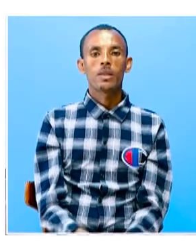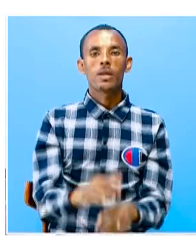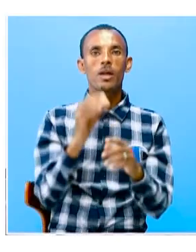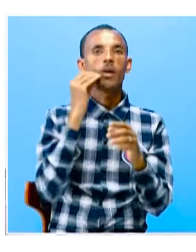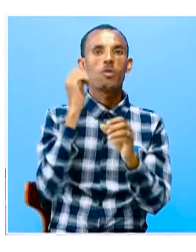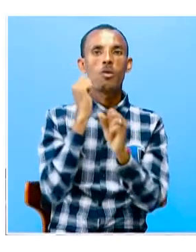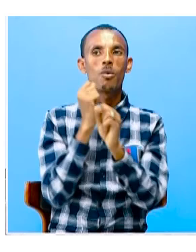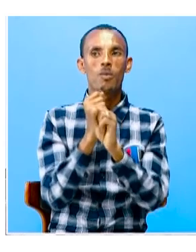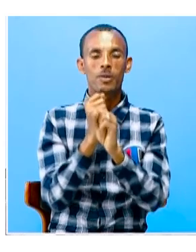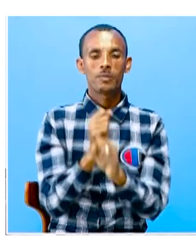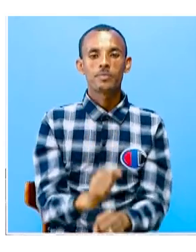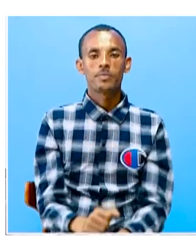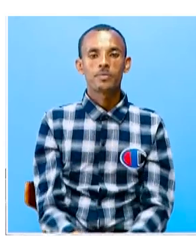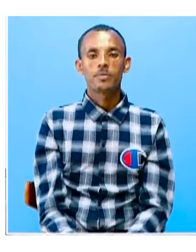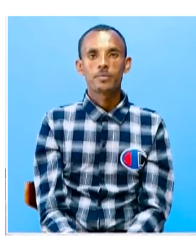Exercise